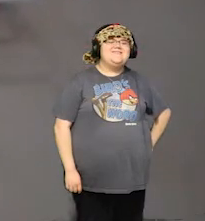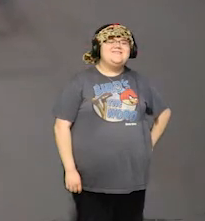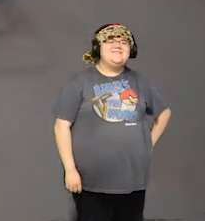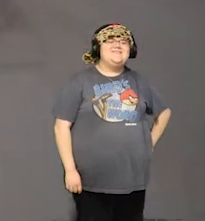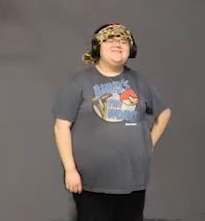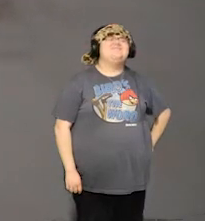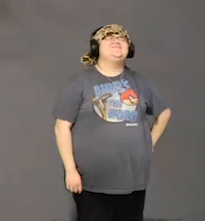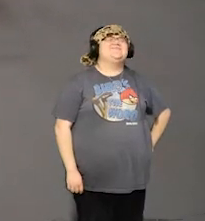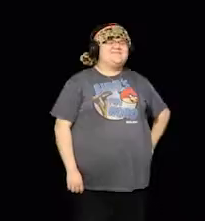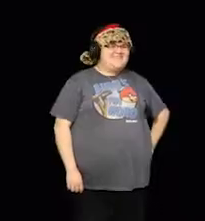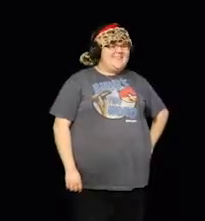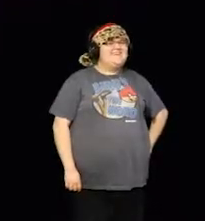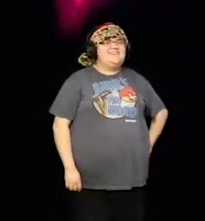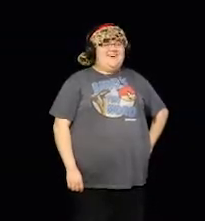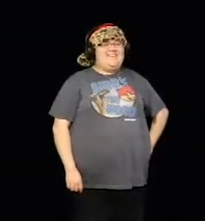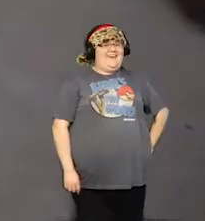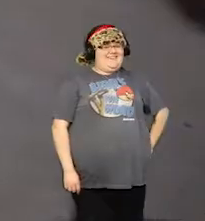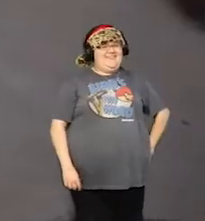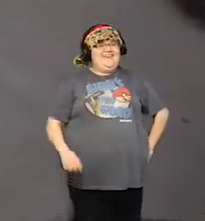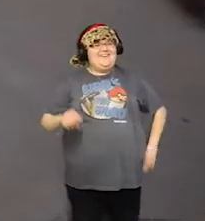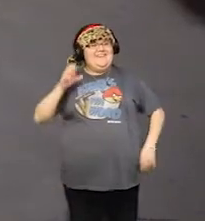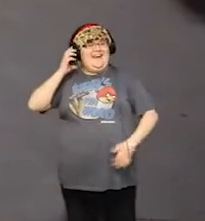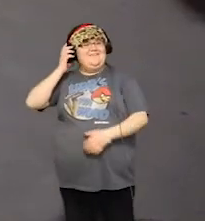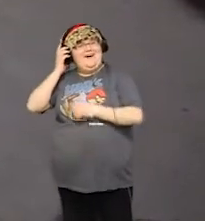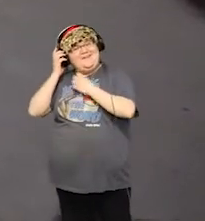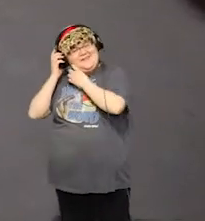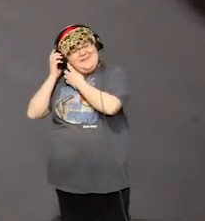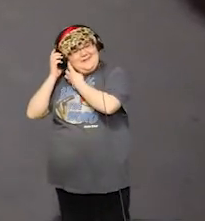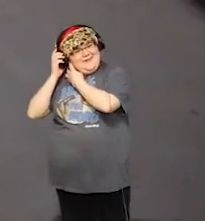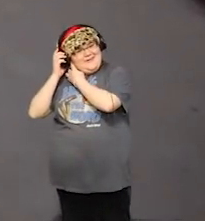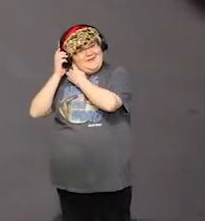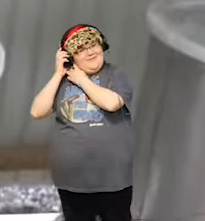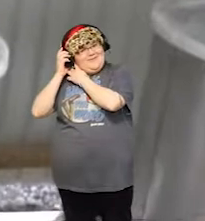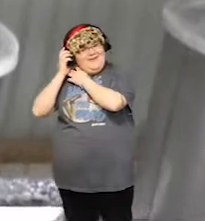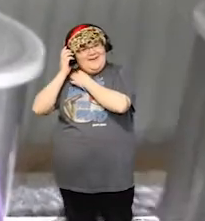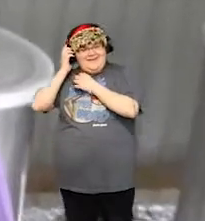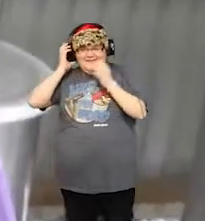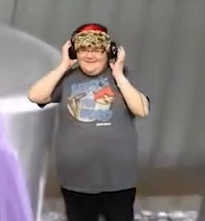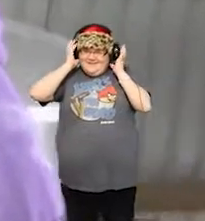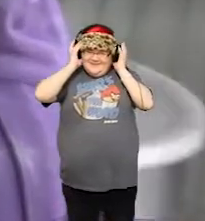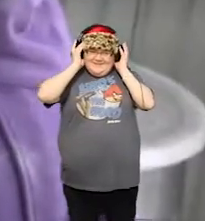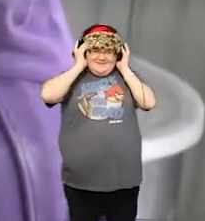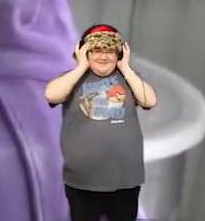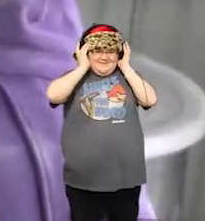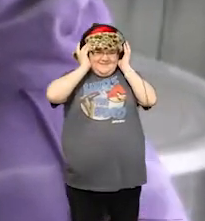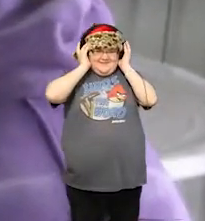for go-karting time trials. Yo, that actually, not going to lie, why does this look like so much fun?